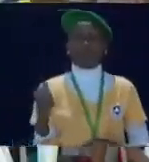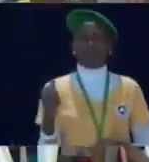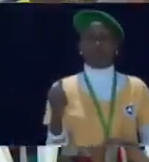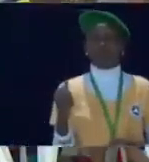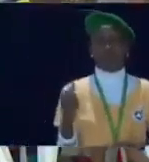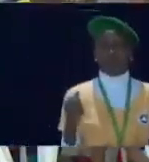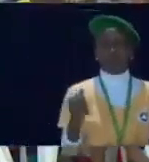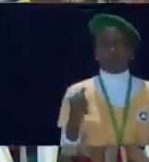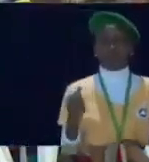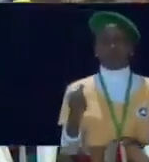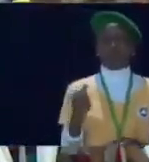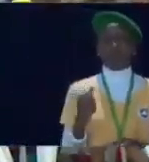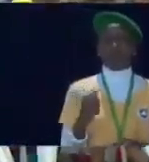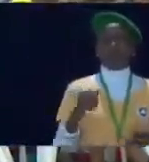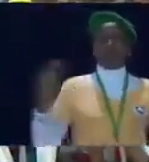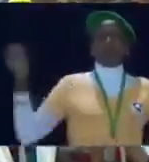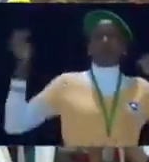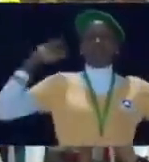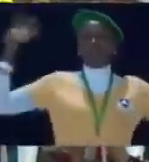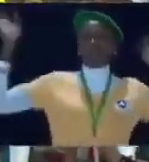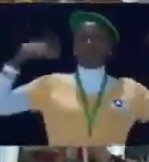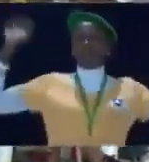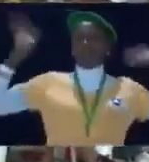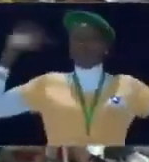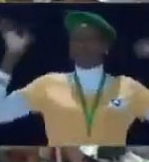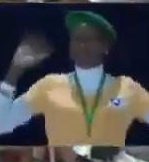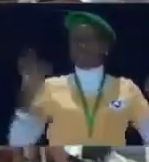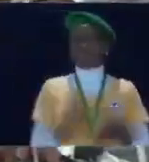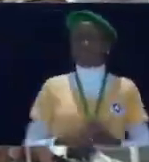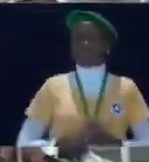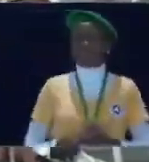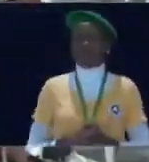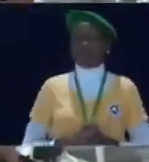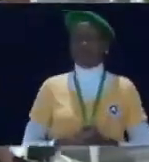Can somebody shout hallelujah?